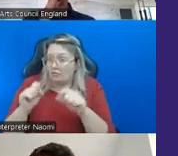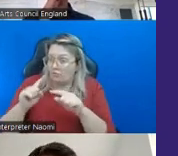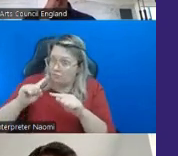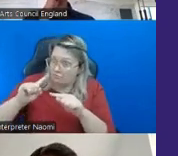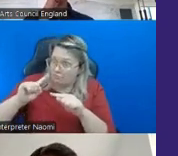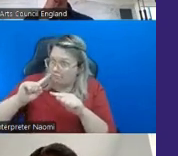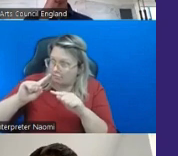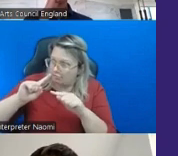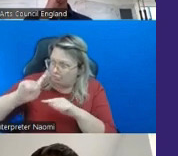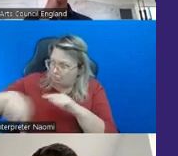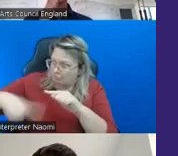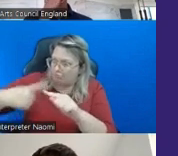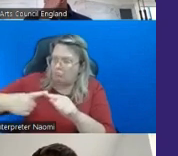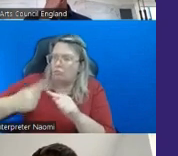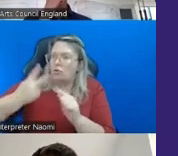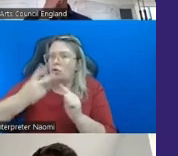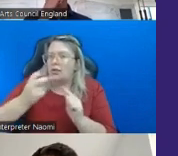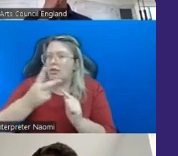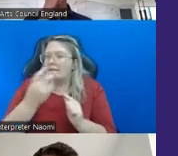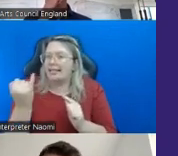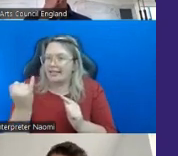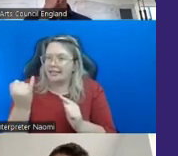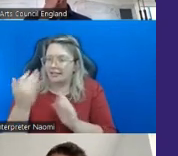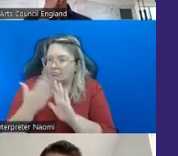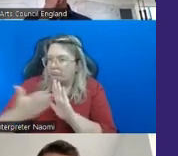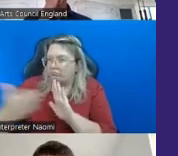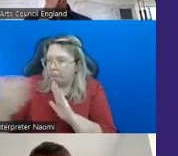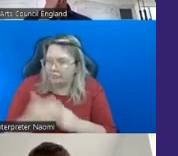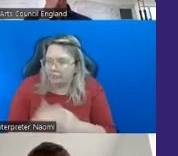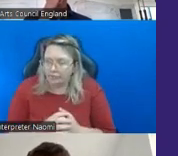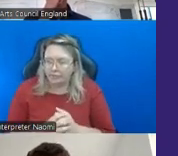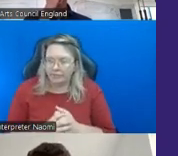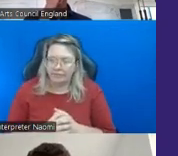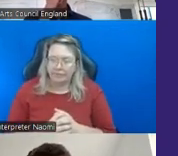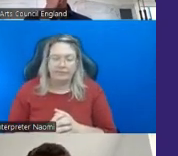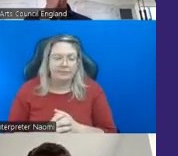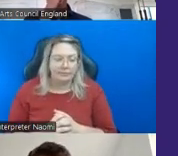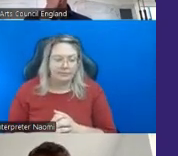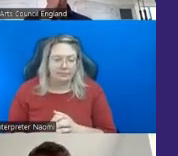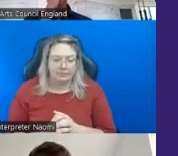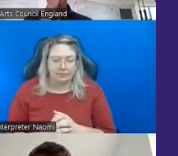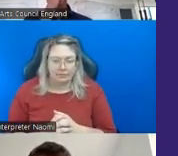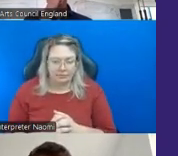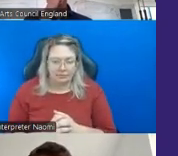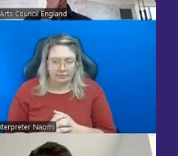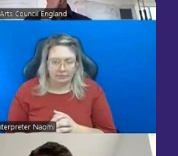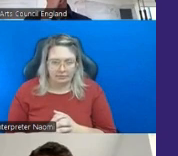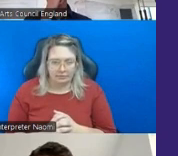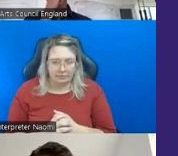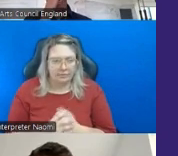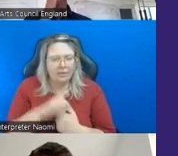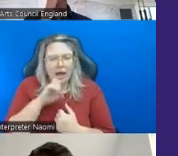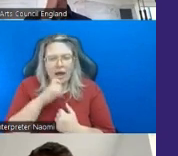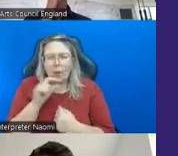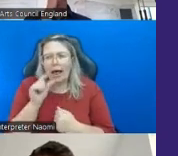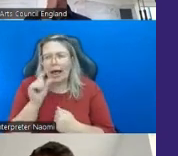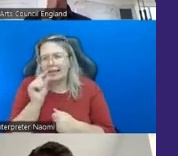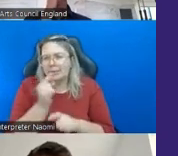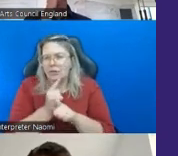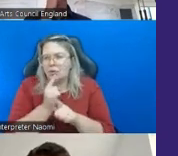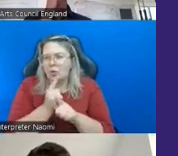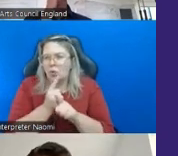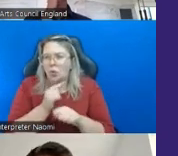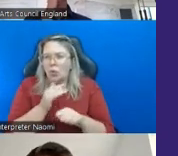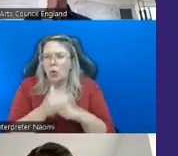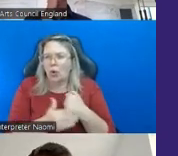which will be from 2026 and onwards. I'll speak a little bit around areas